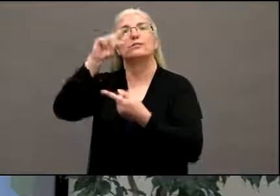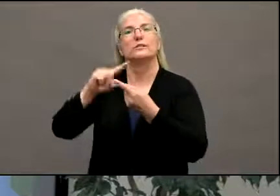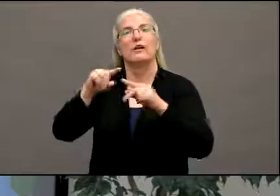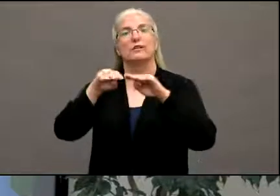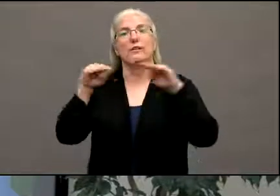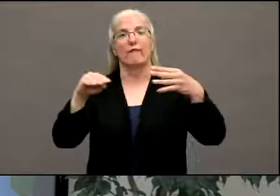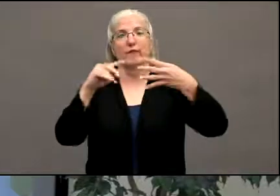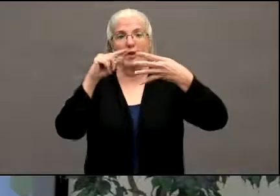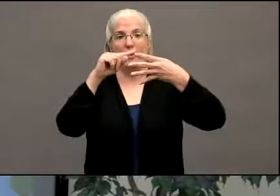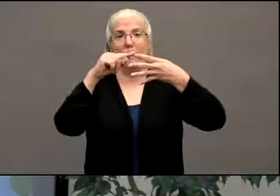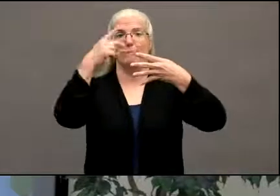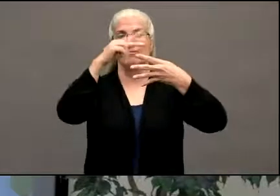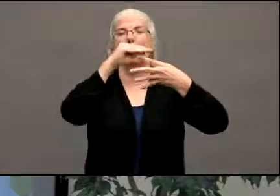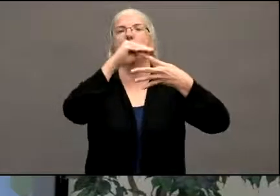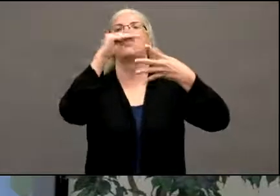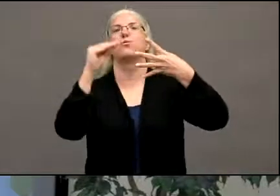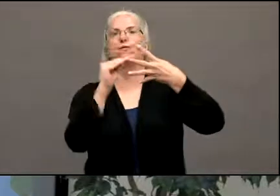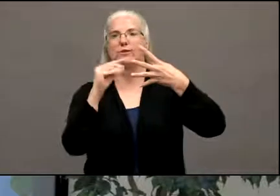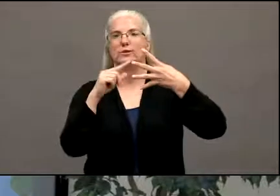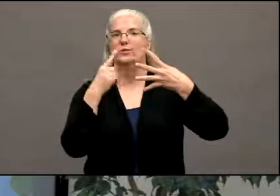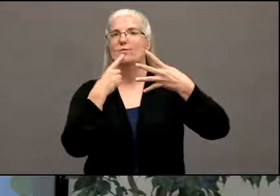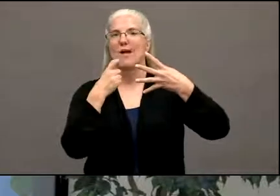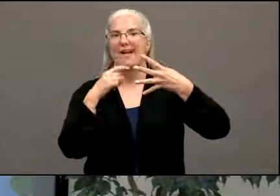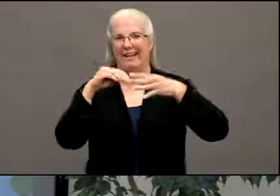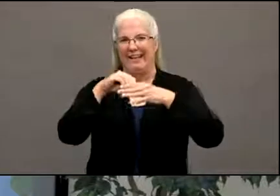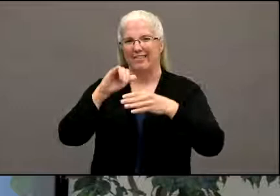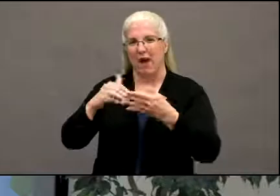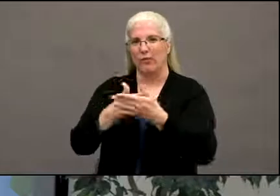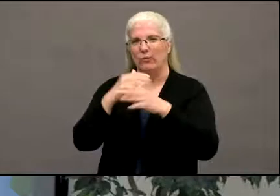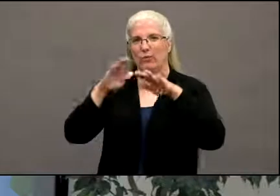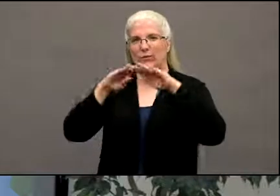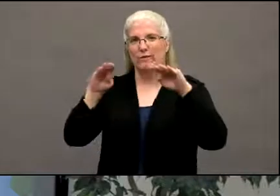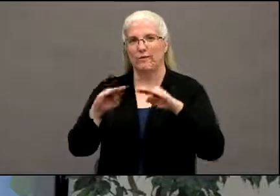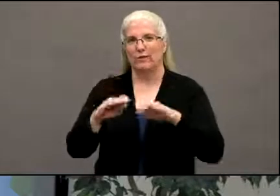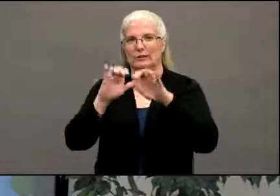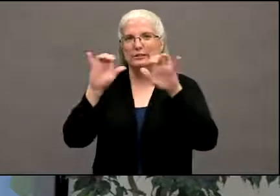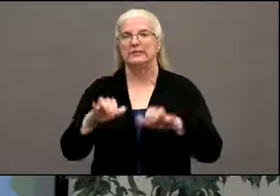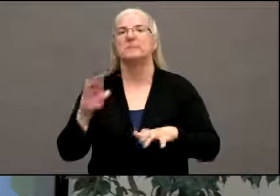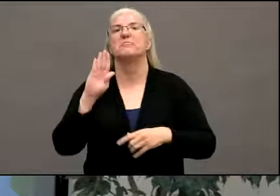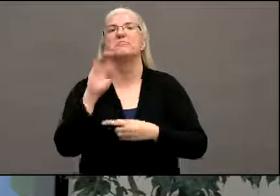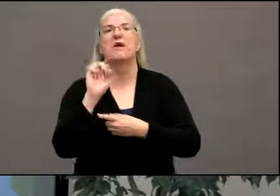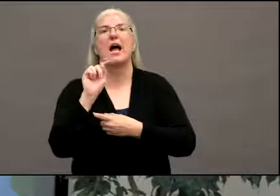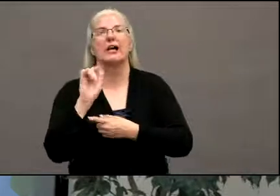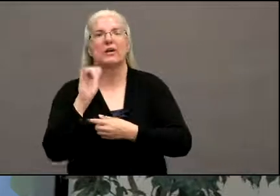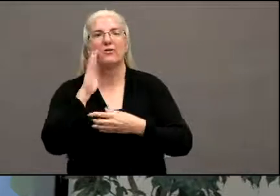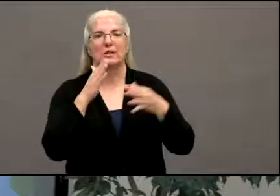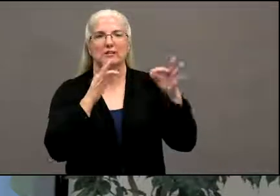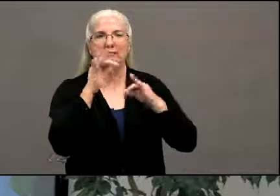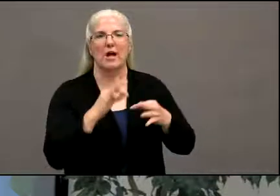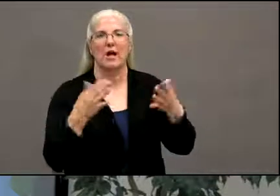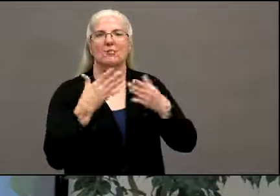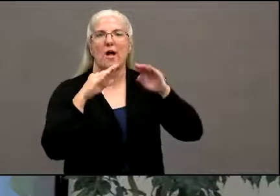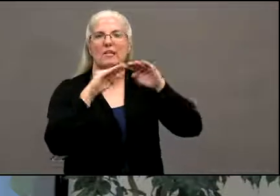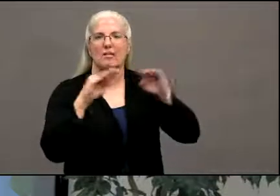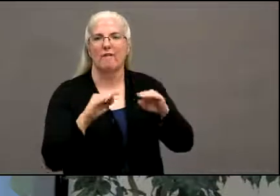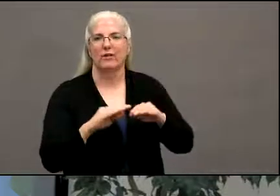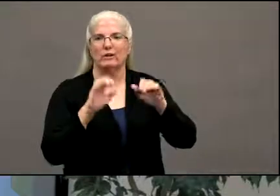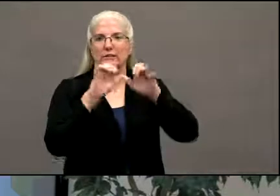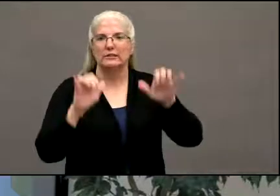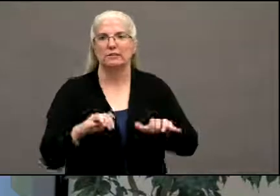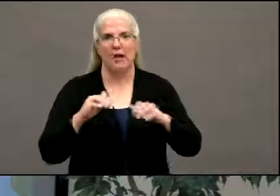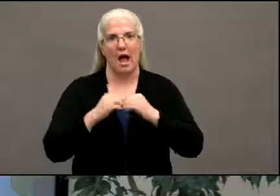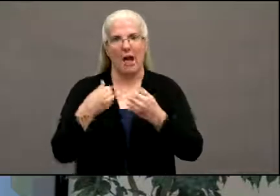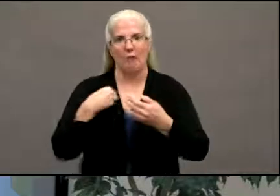county activity status tier system. Betty Young is here to tell us what it means and what all of us can do to get us to the next level and a better